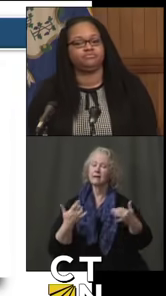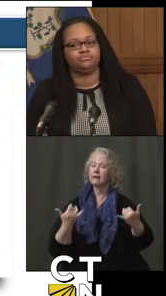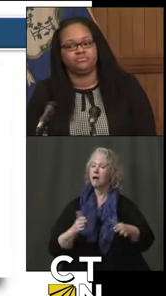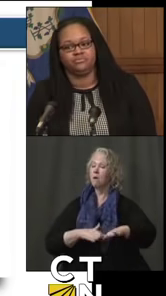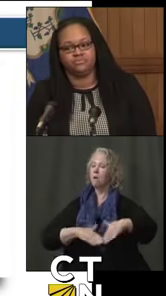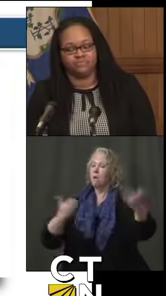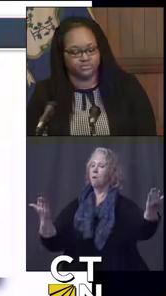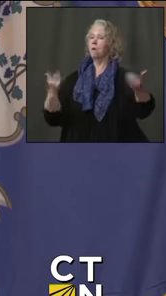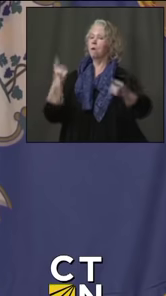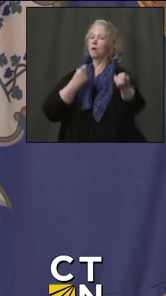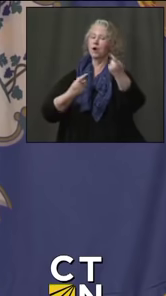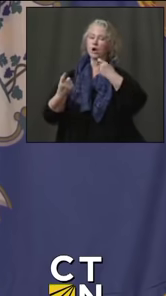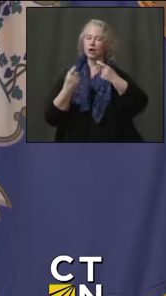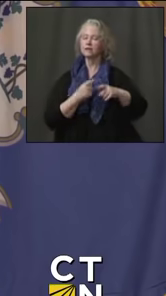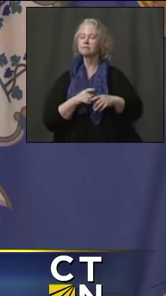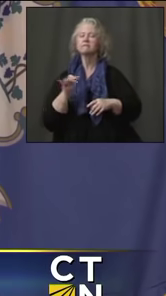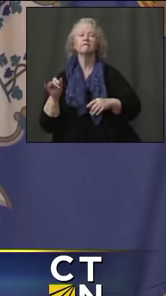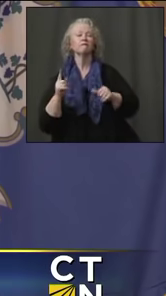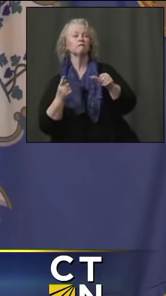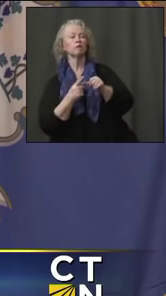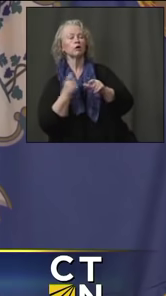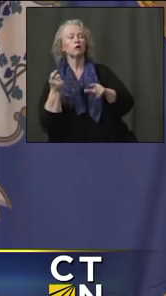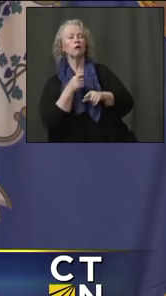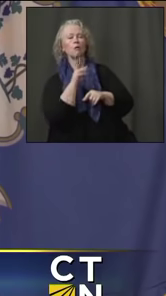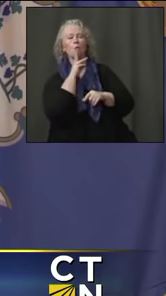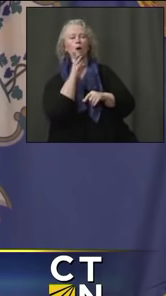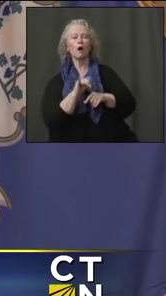Go first to the Waterbury Republican American.